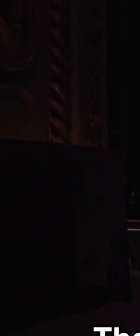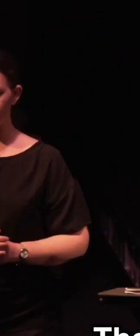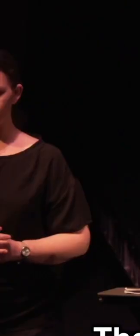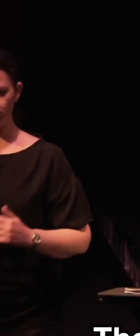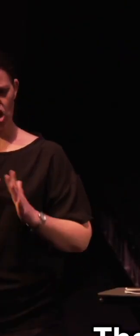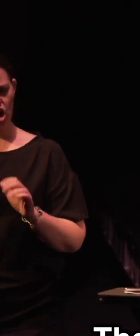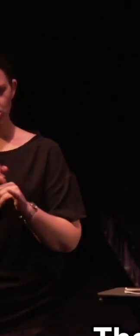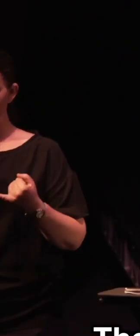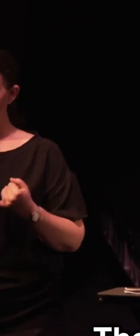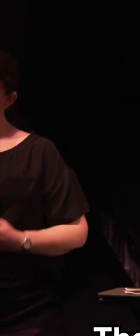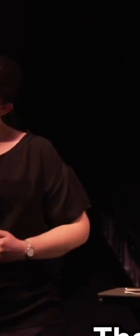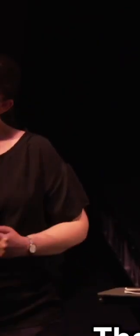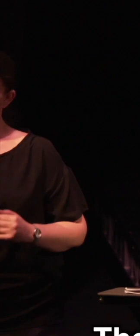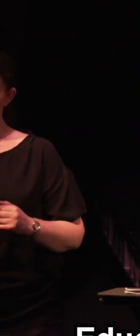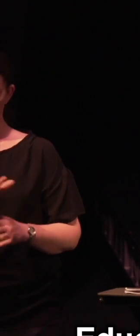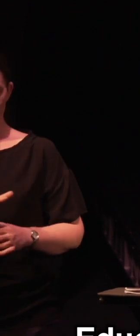on earth of its kind.